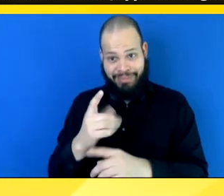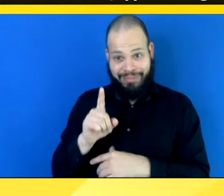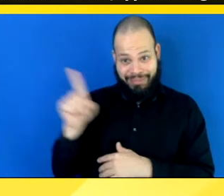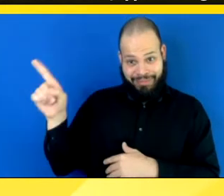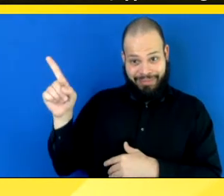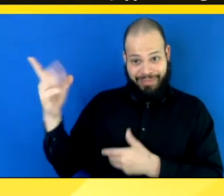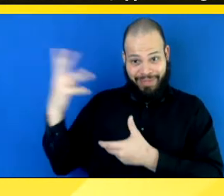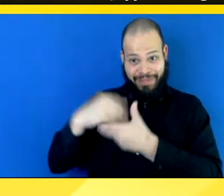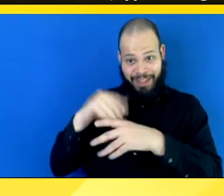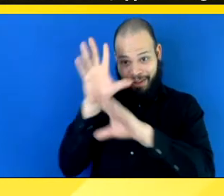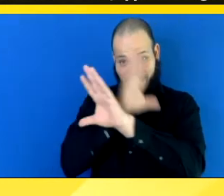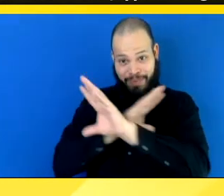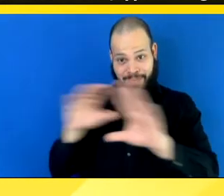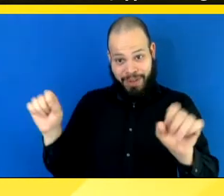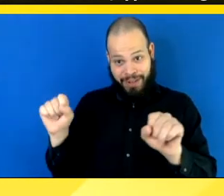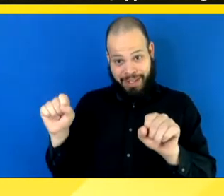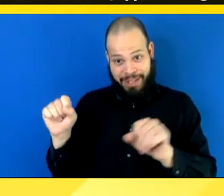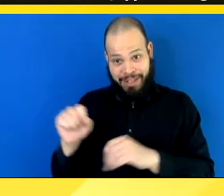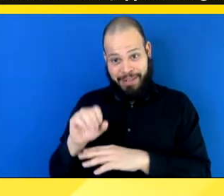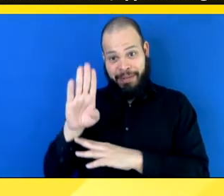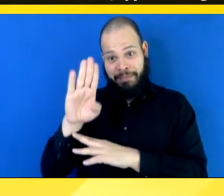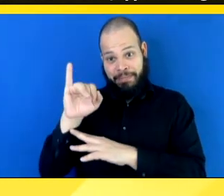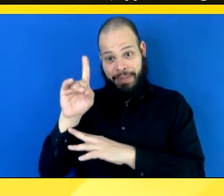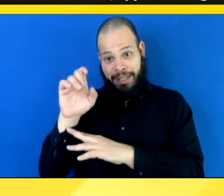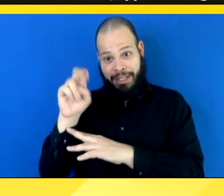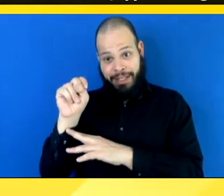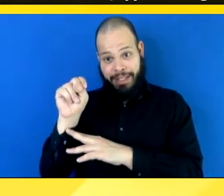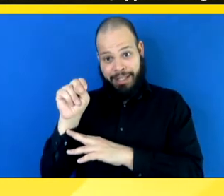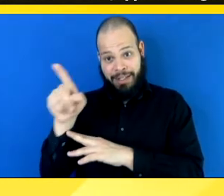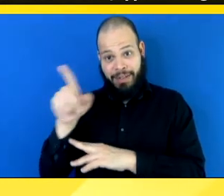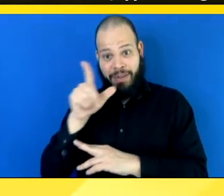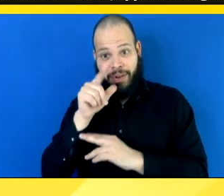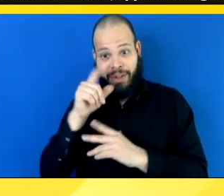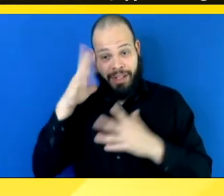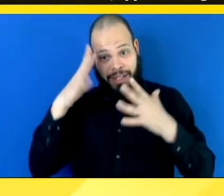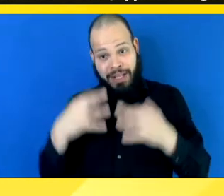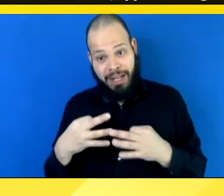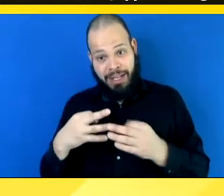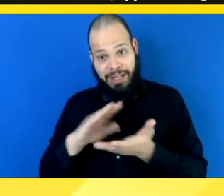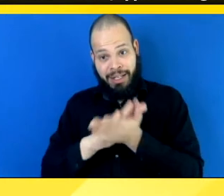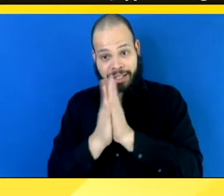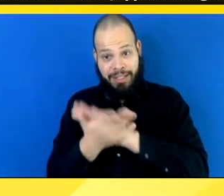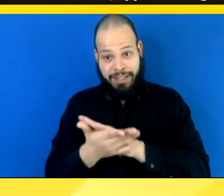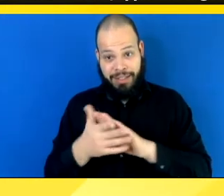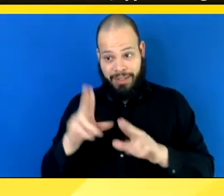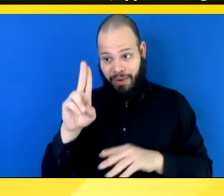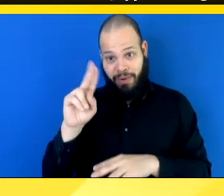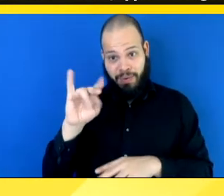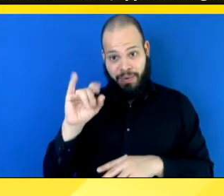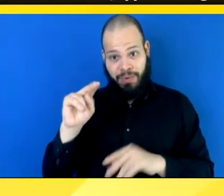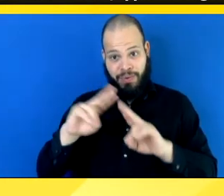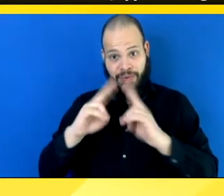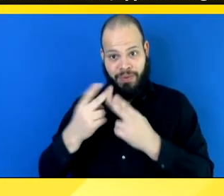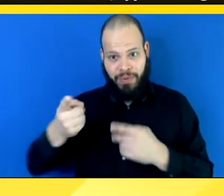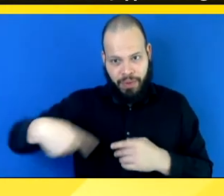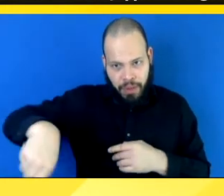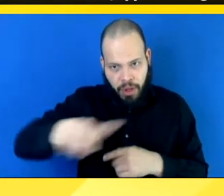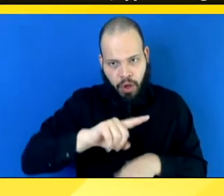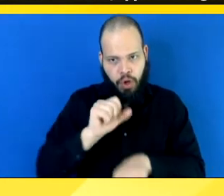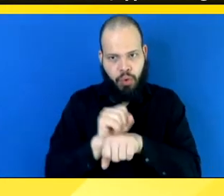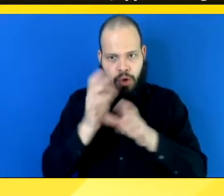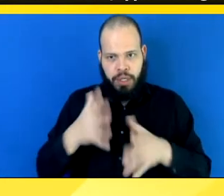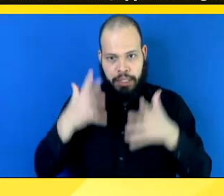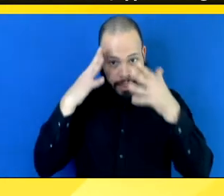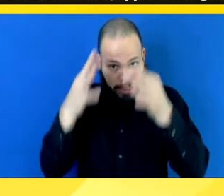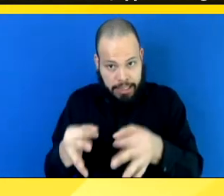The choice to unionize belongs to workers and workers alone, free of coercion, free of intimidation,